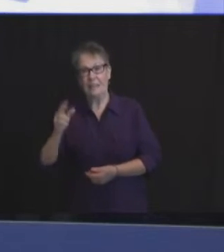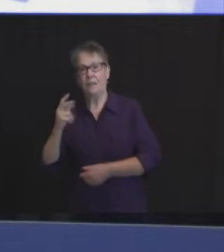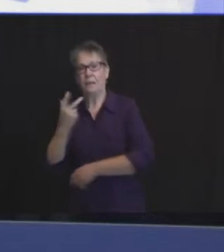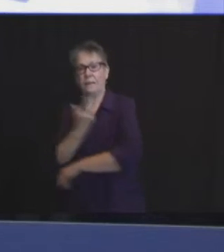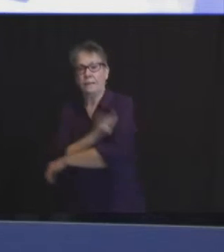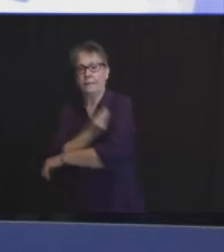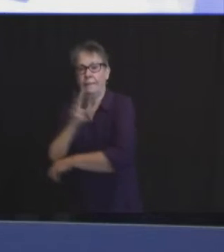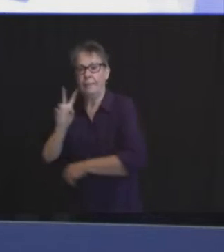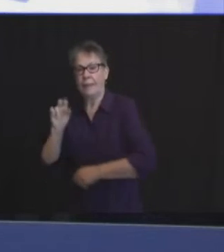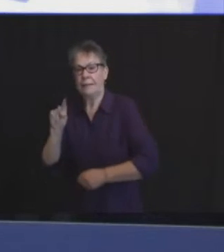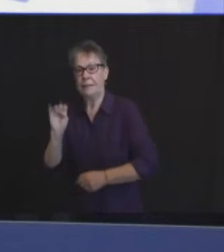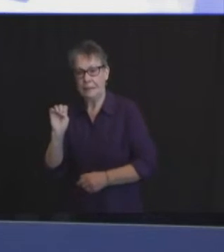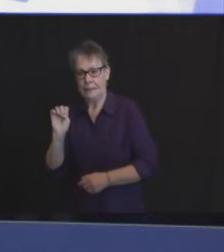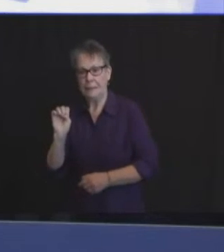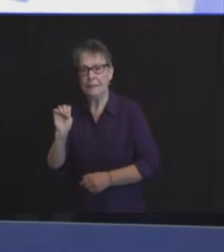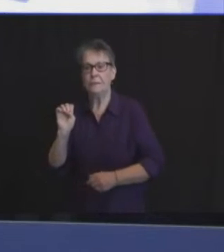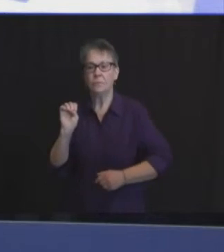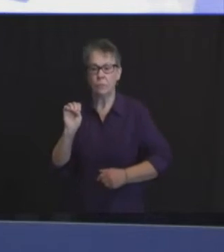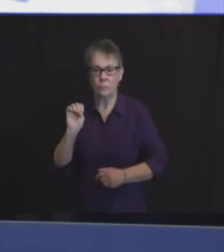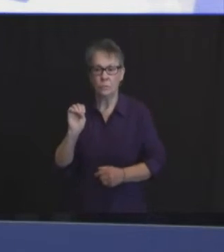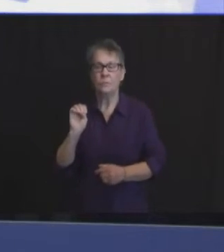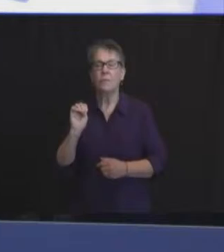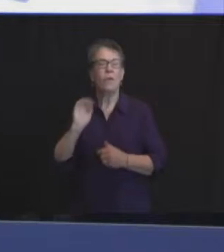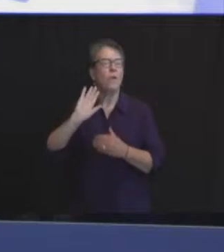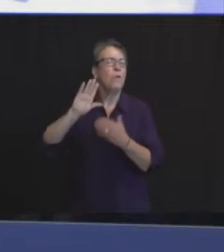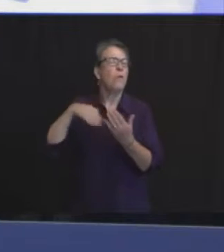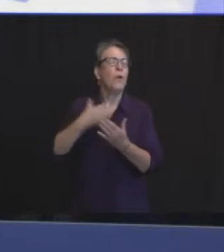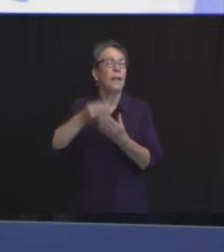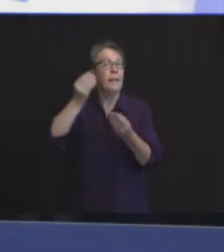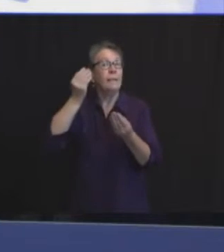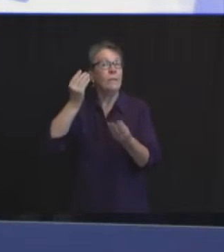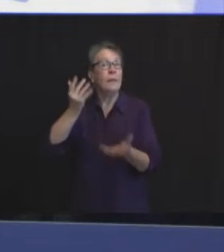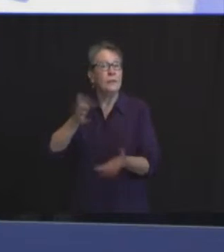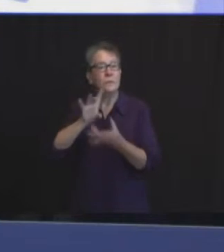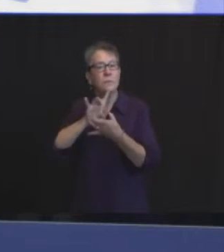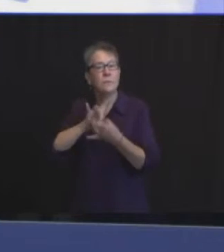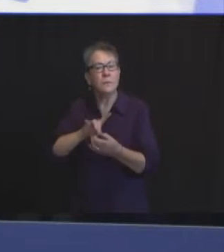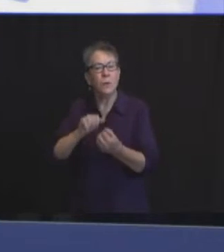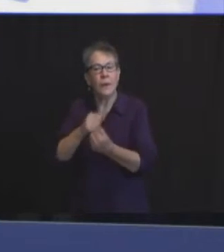of administrations by county and by gender and race and ethnicity.